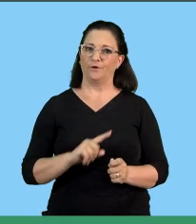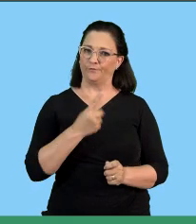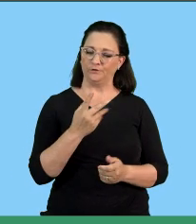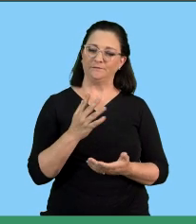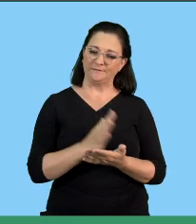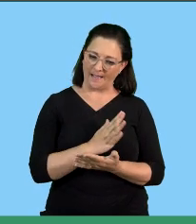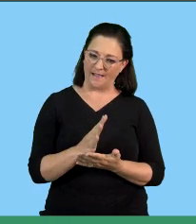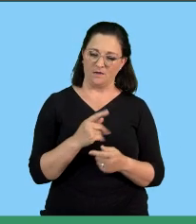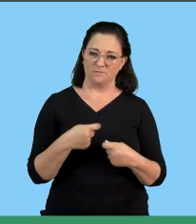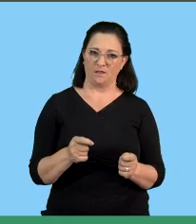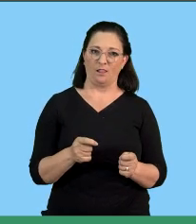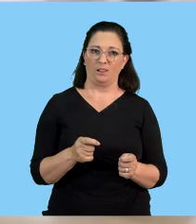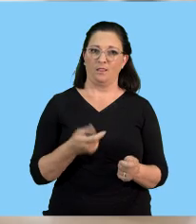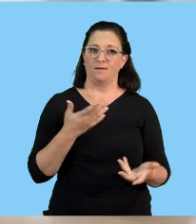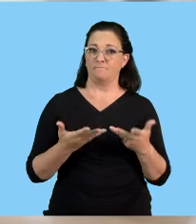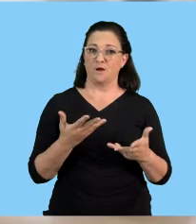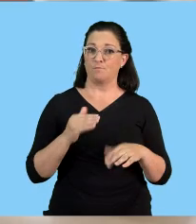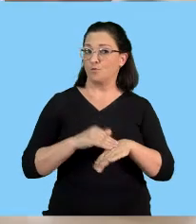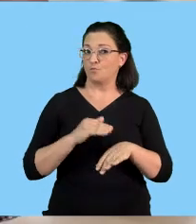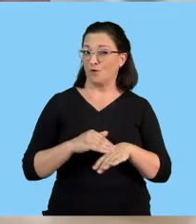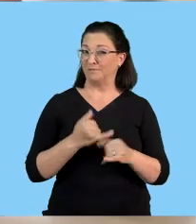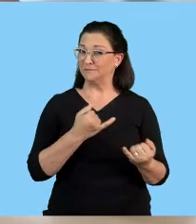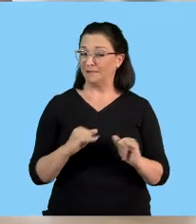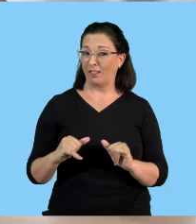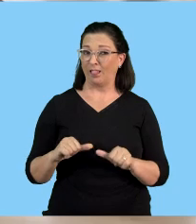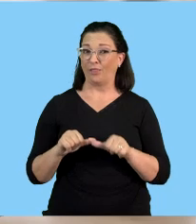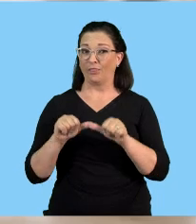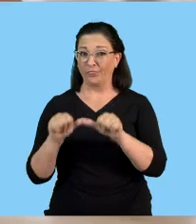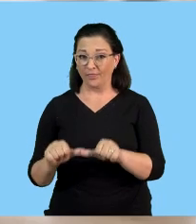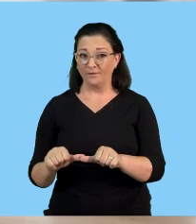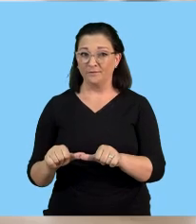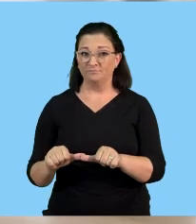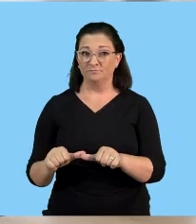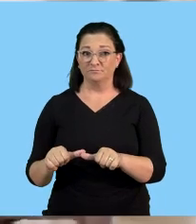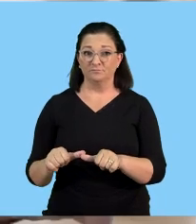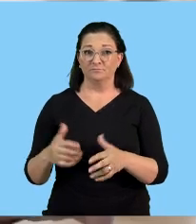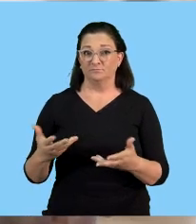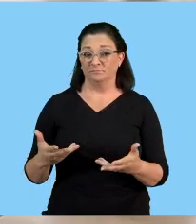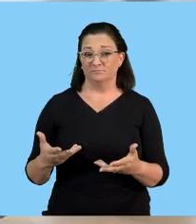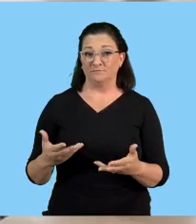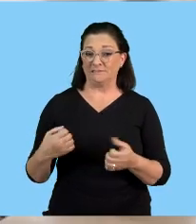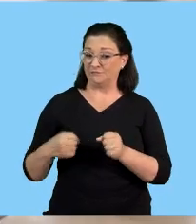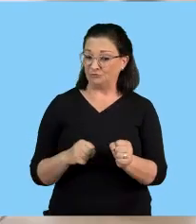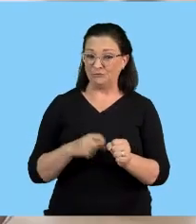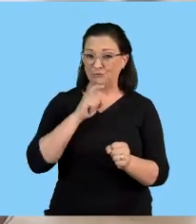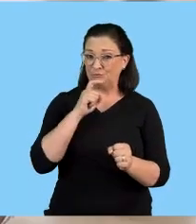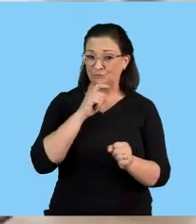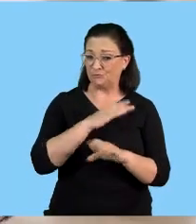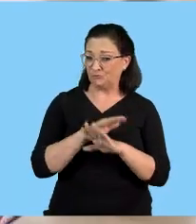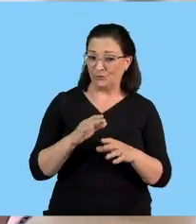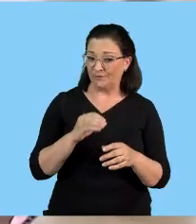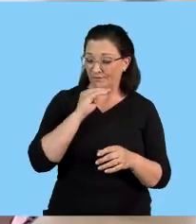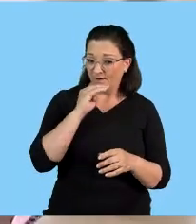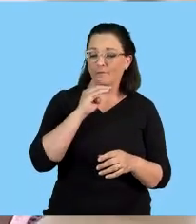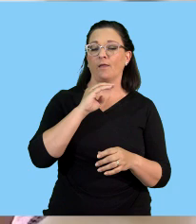we start by selling some. And if we can see that the problem is still persisting, we're not winning even with the strategy that we came